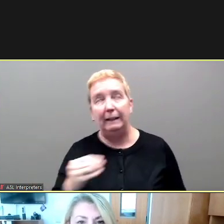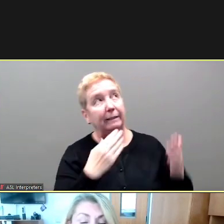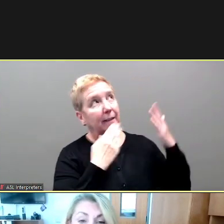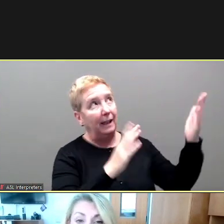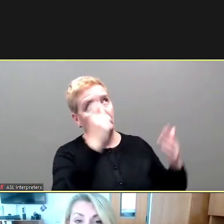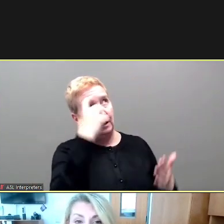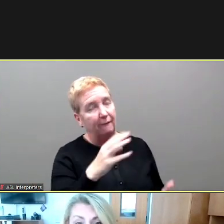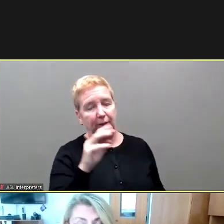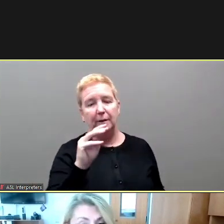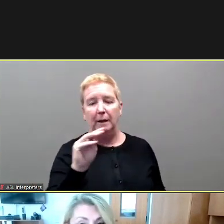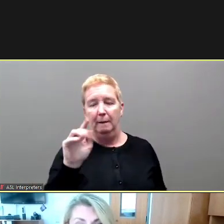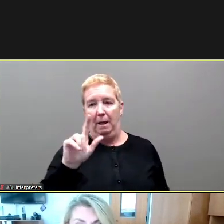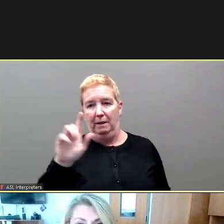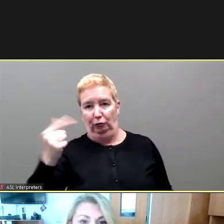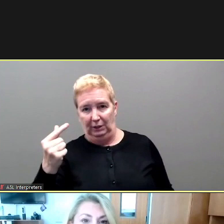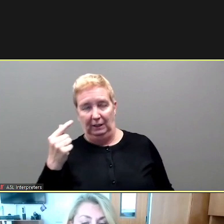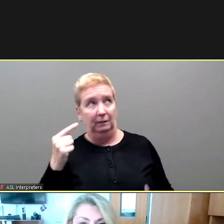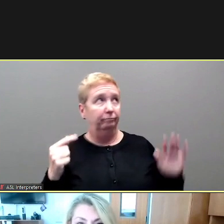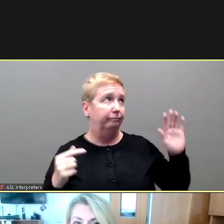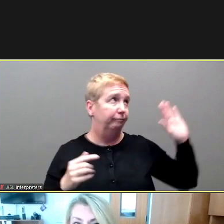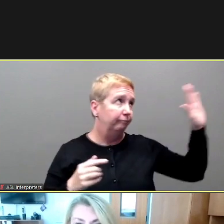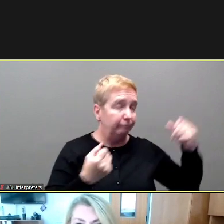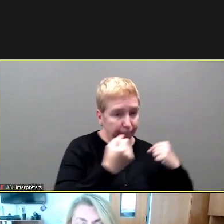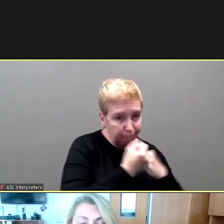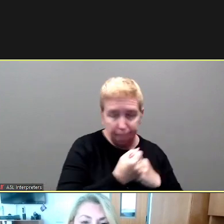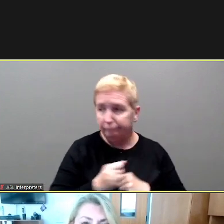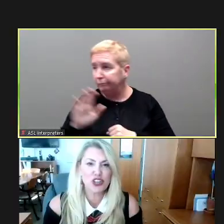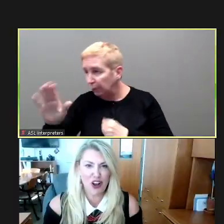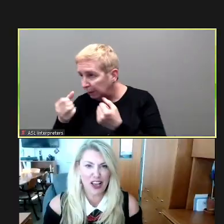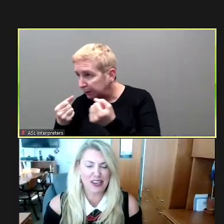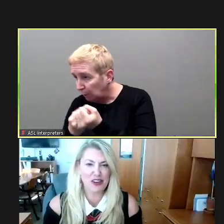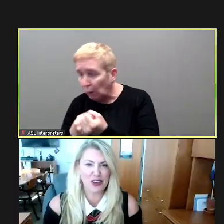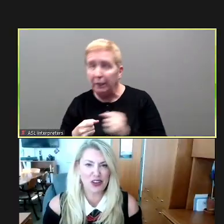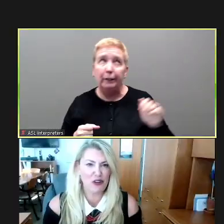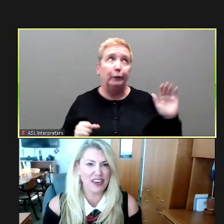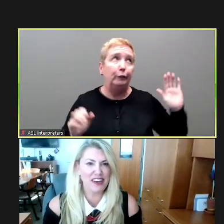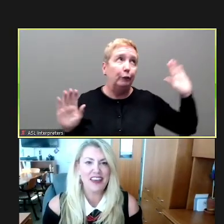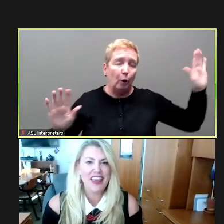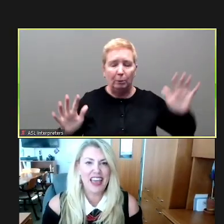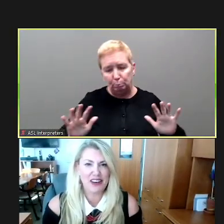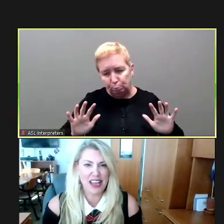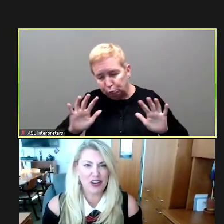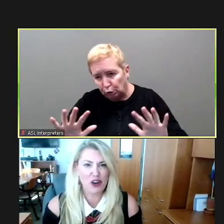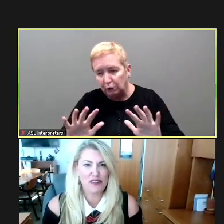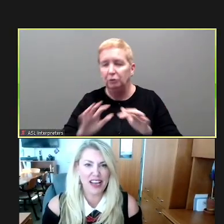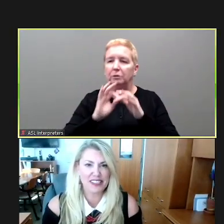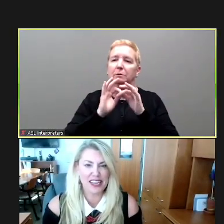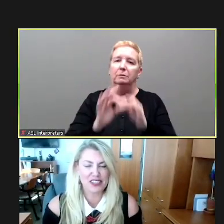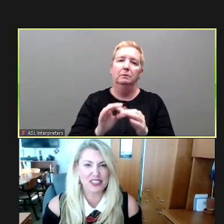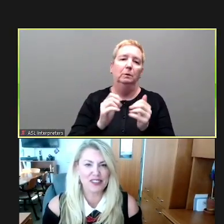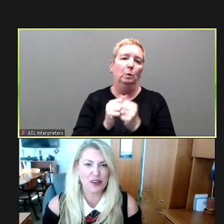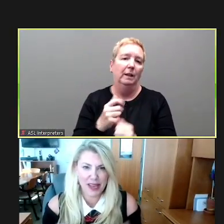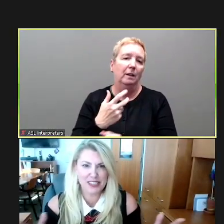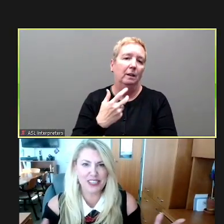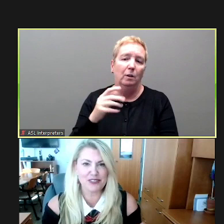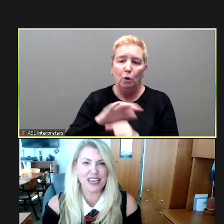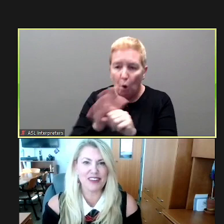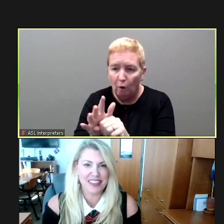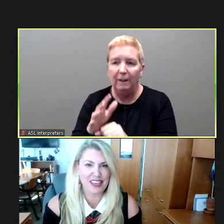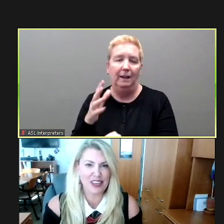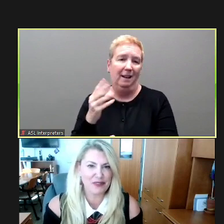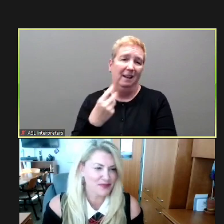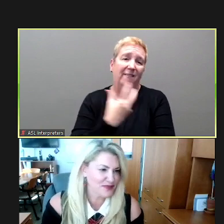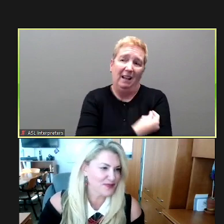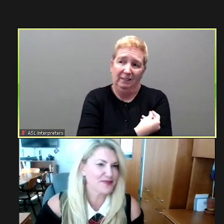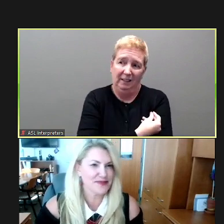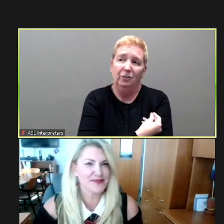Grisham for all of their support and their push on COVID and COVID vaccinations. So back to you, David.